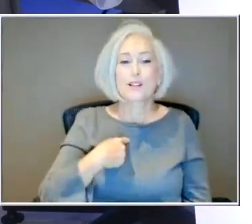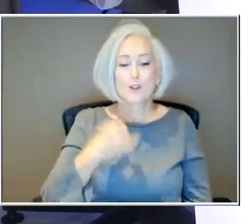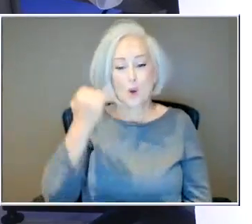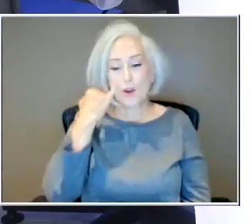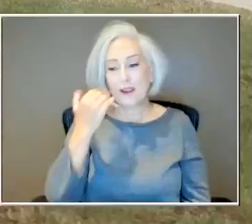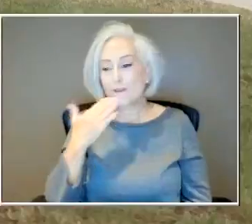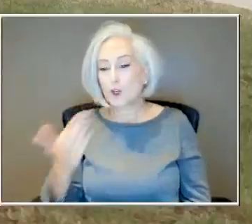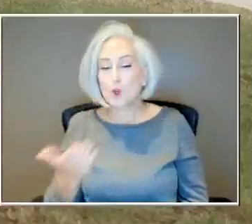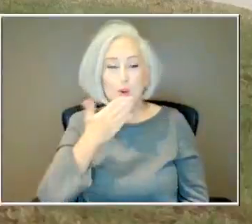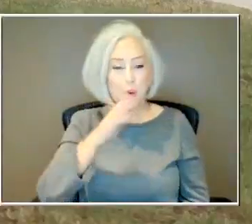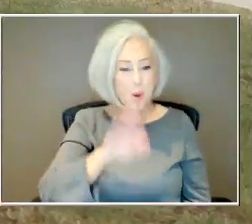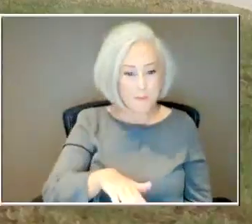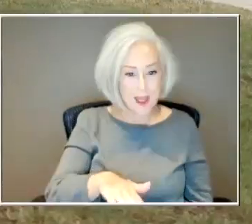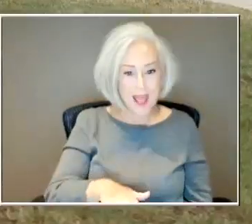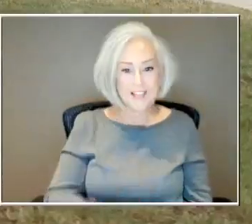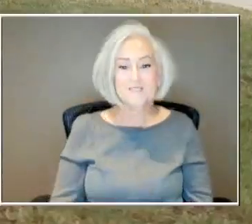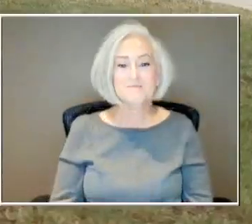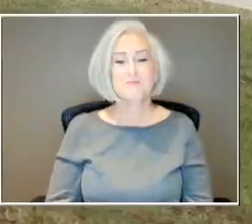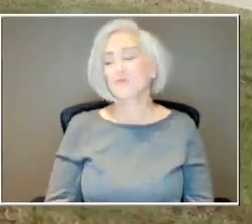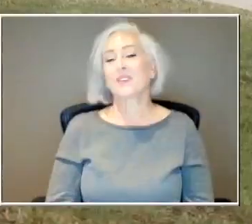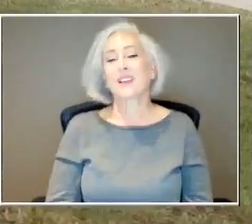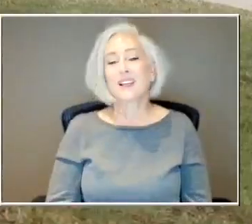an accident waiting to happen.